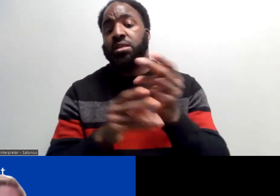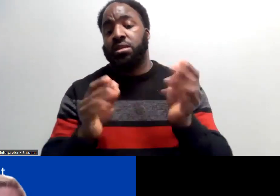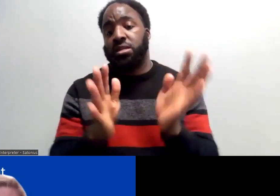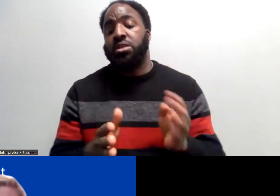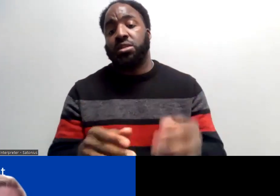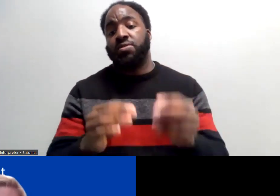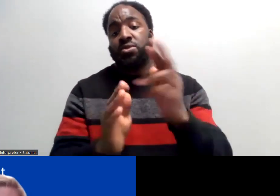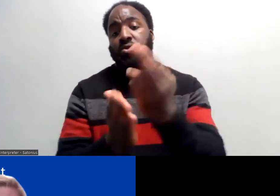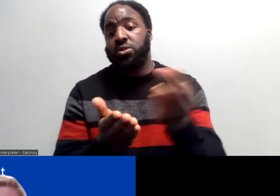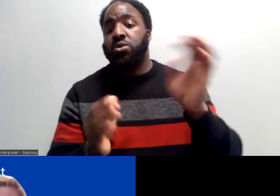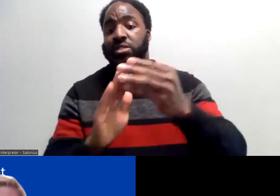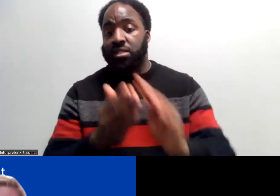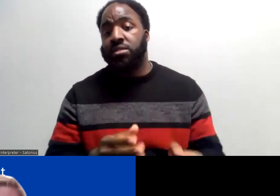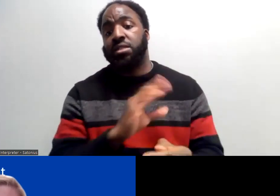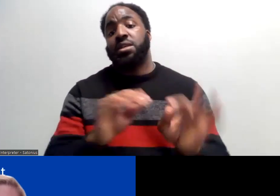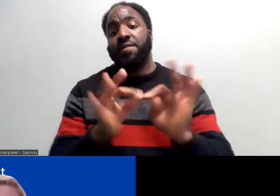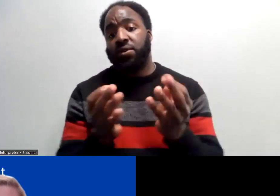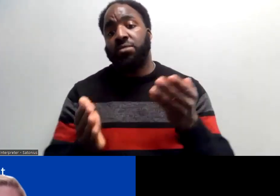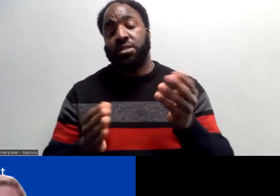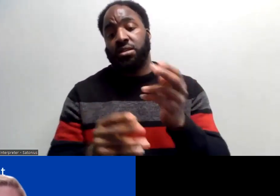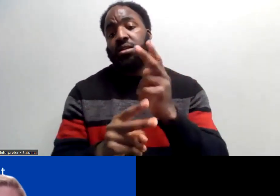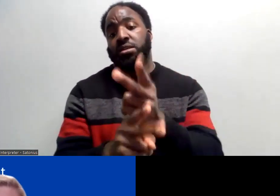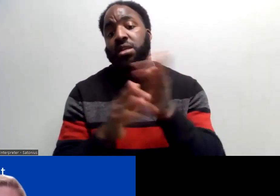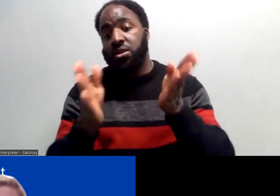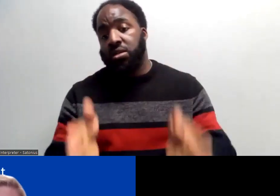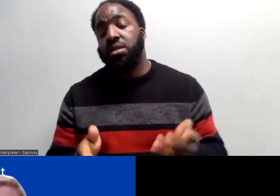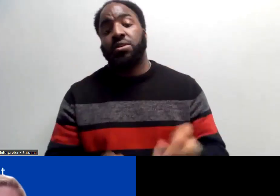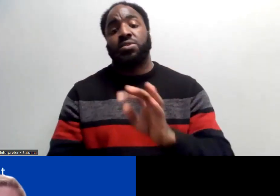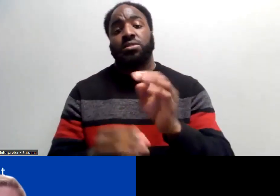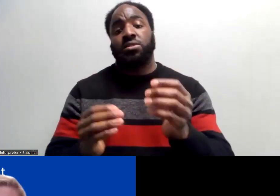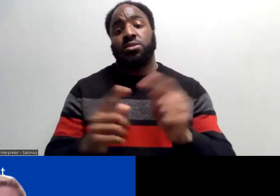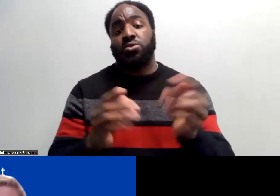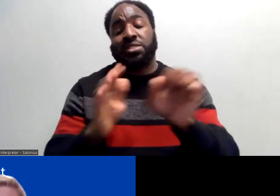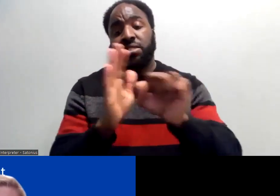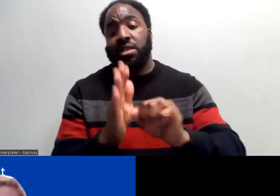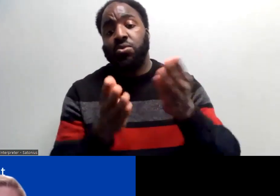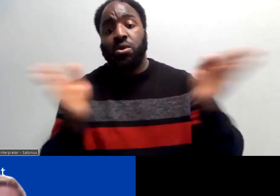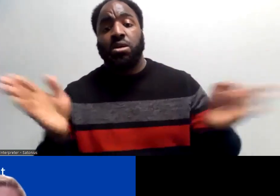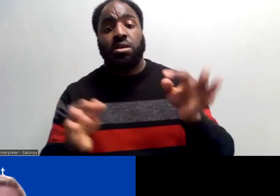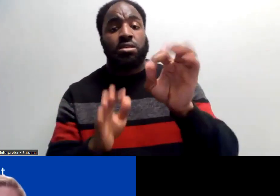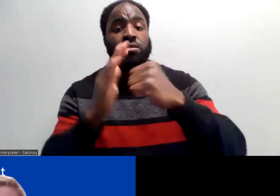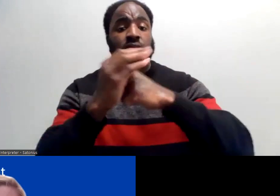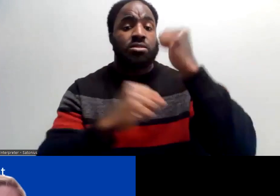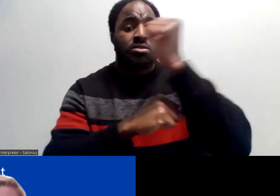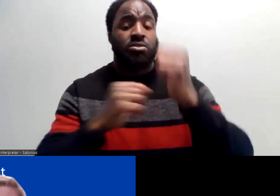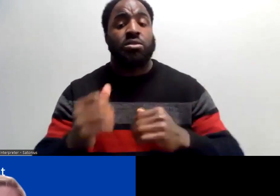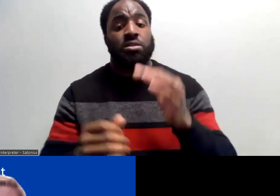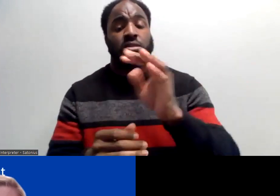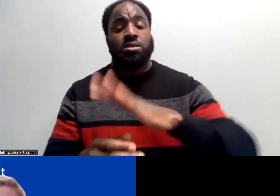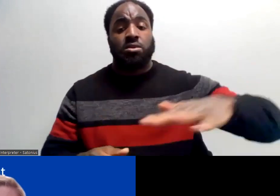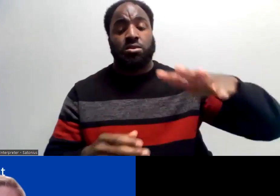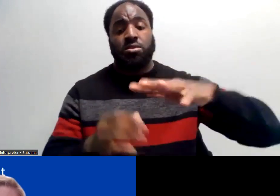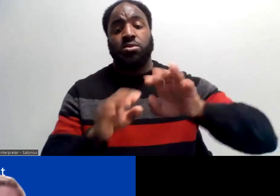serve family caregivers, to look at our statewide infrastructure broadly across our home and community-based service